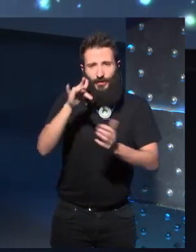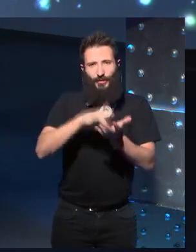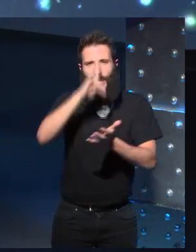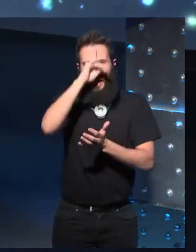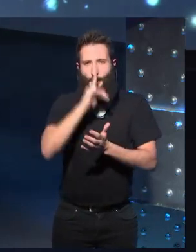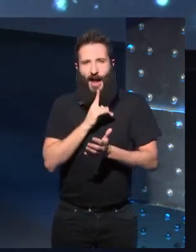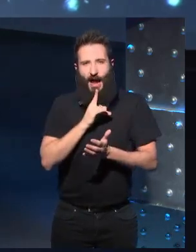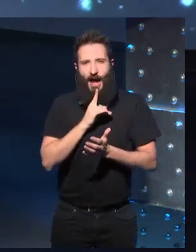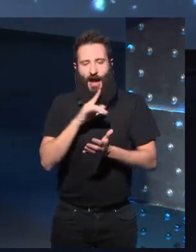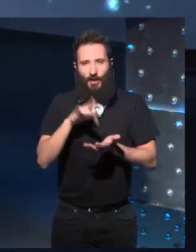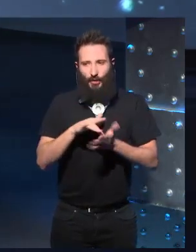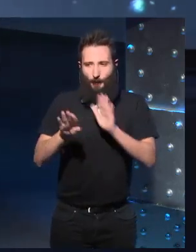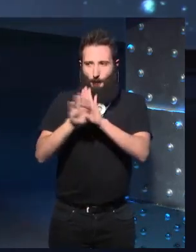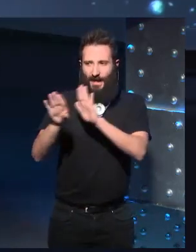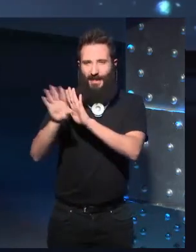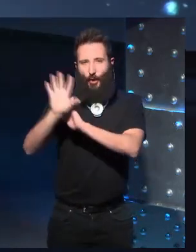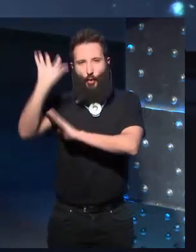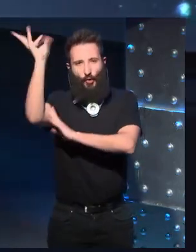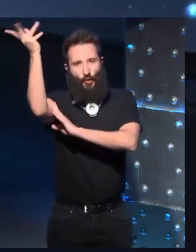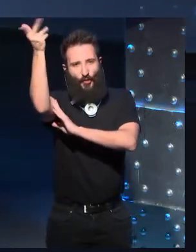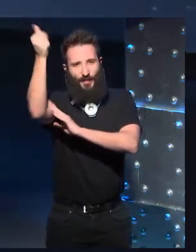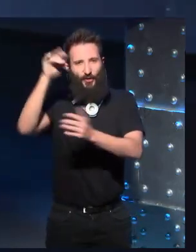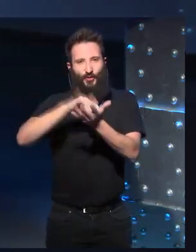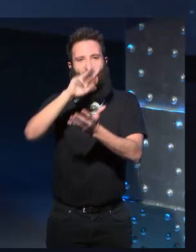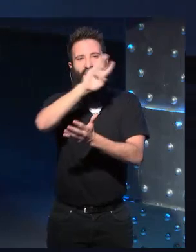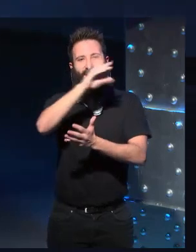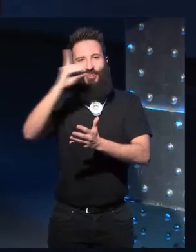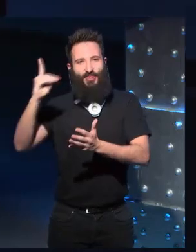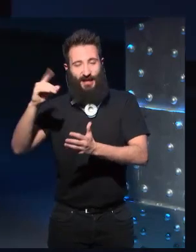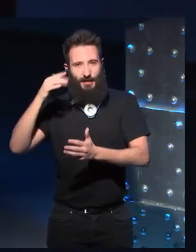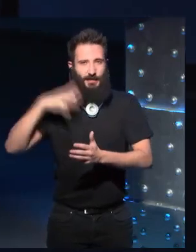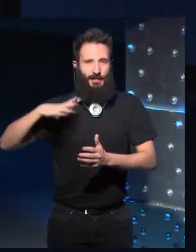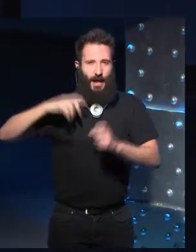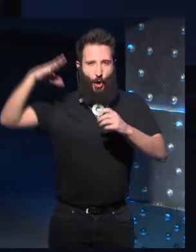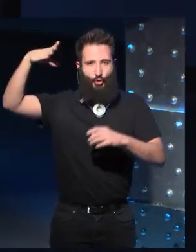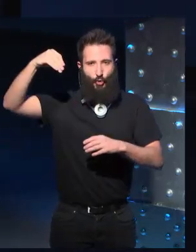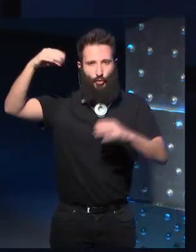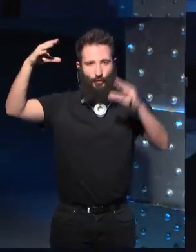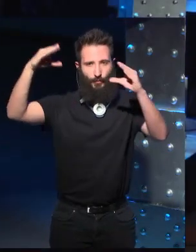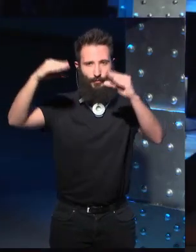neighborhood. And maybe we can dim the lights for that.